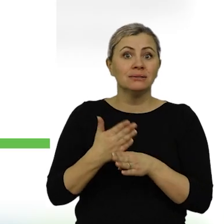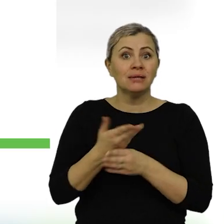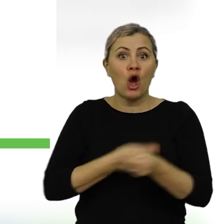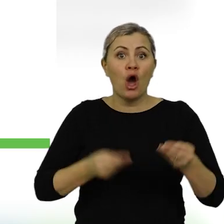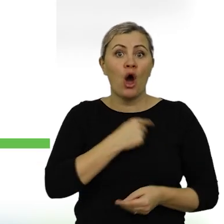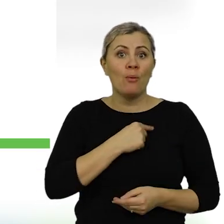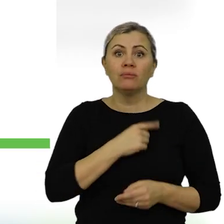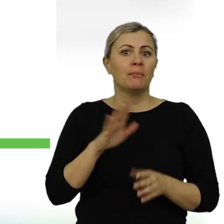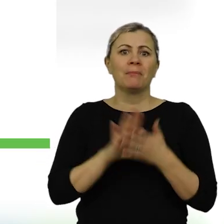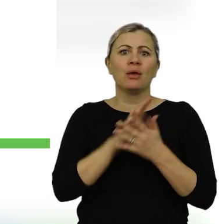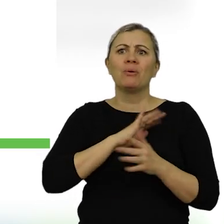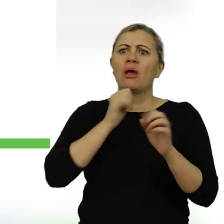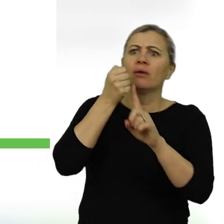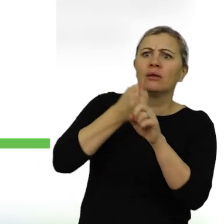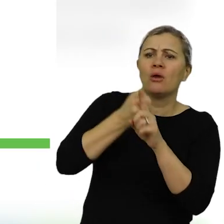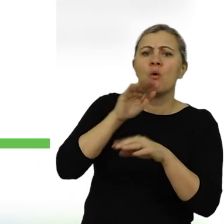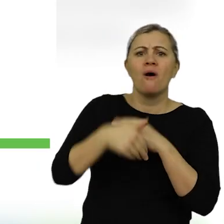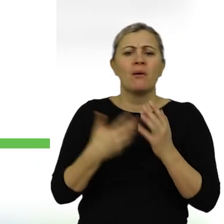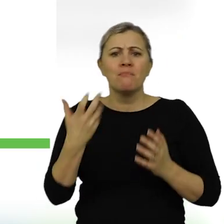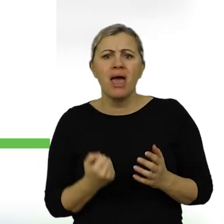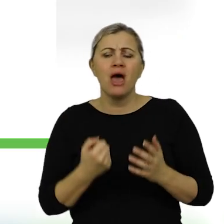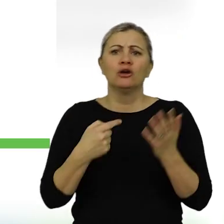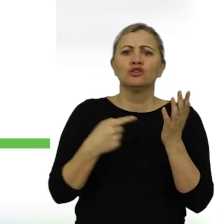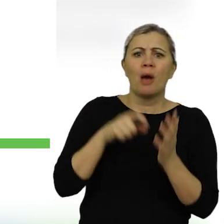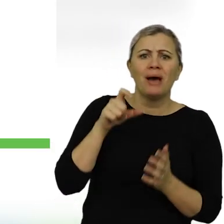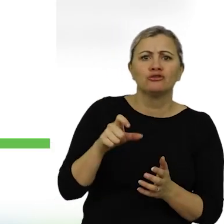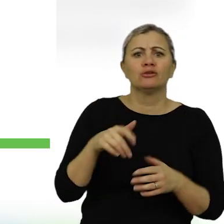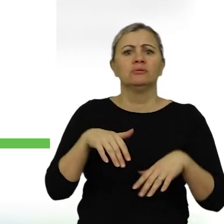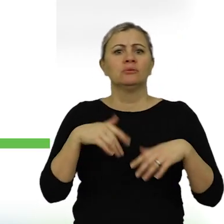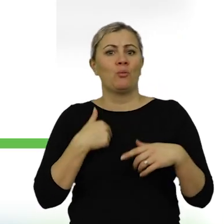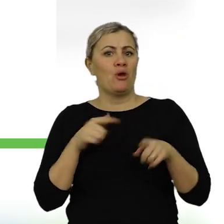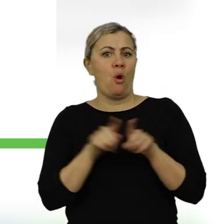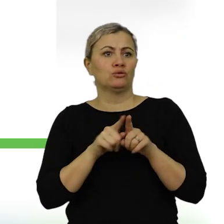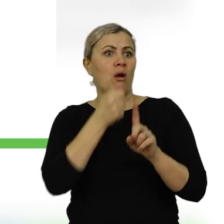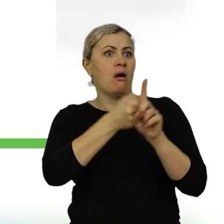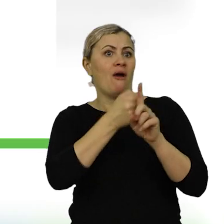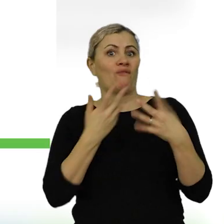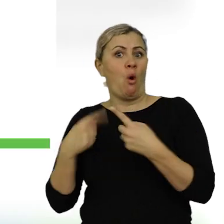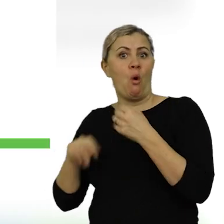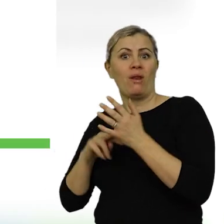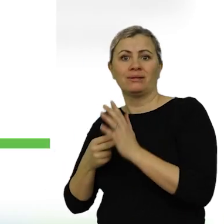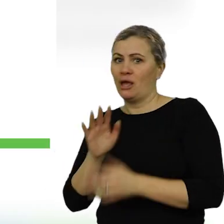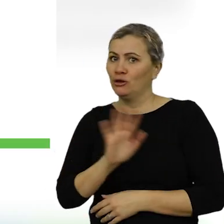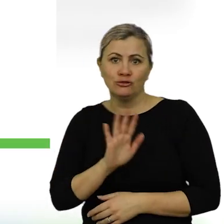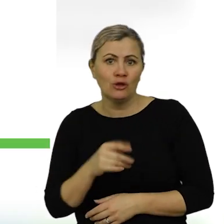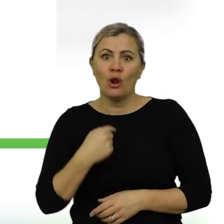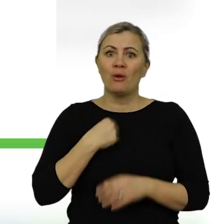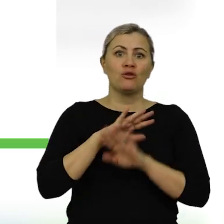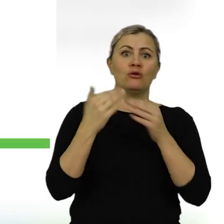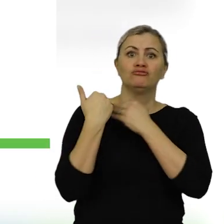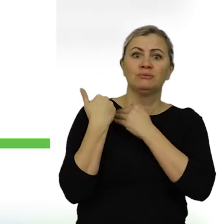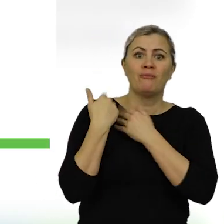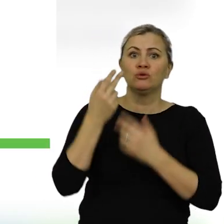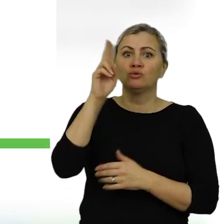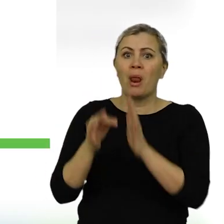pay, terms and conditions. We are not a body that lobbies on behalf of registrants, and we are not responsible for school improvement